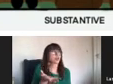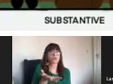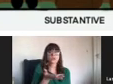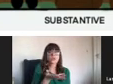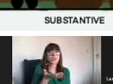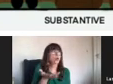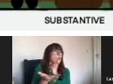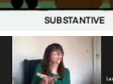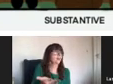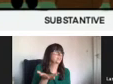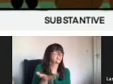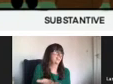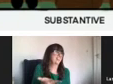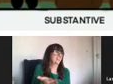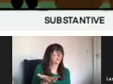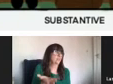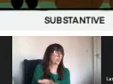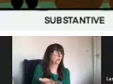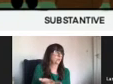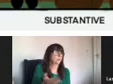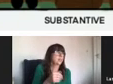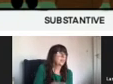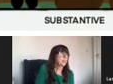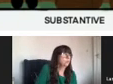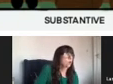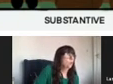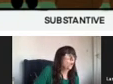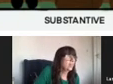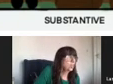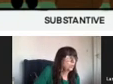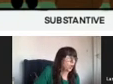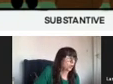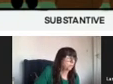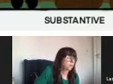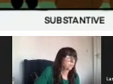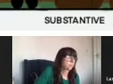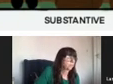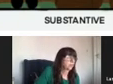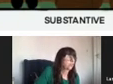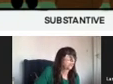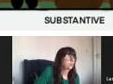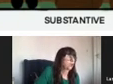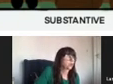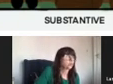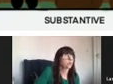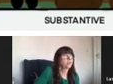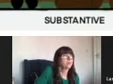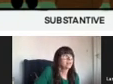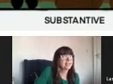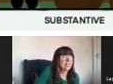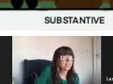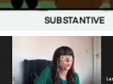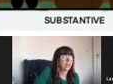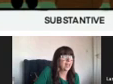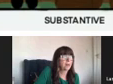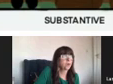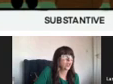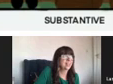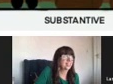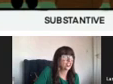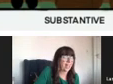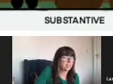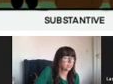So there you go. You can all now see the view. Now, when they go home, those blocks will probably be taken